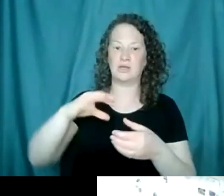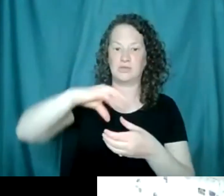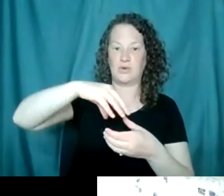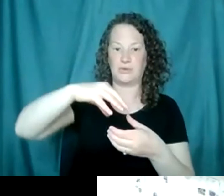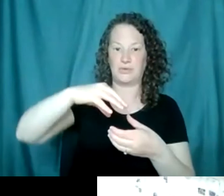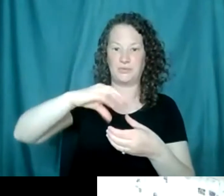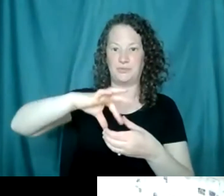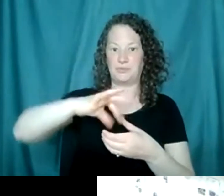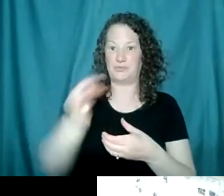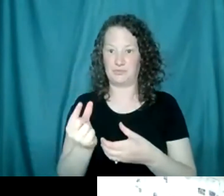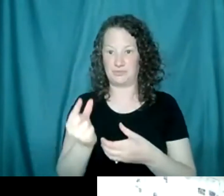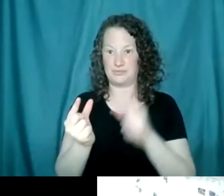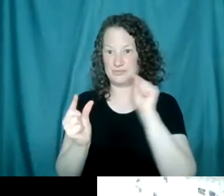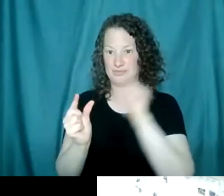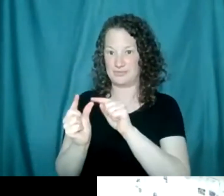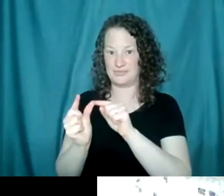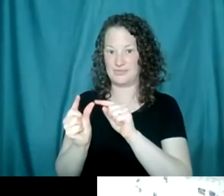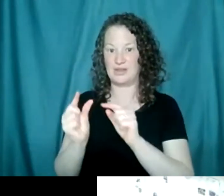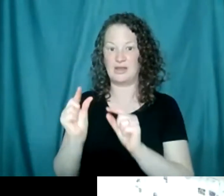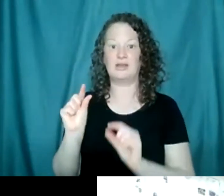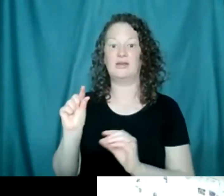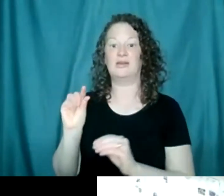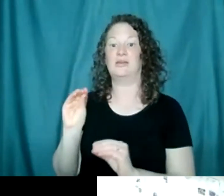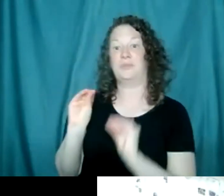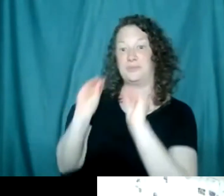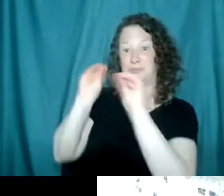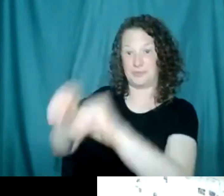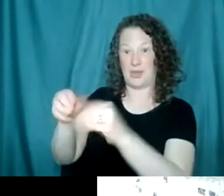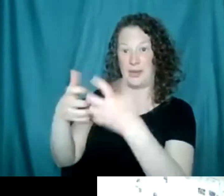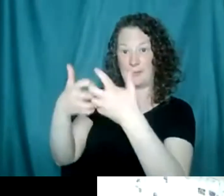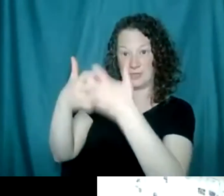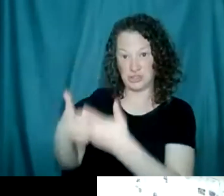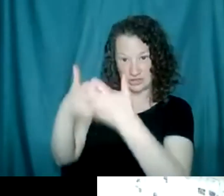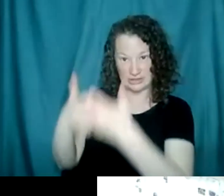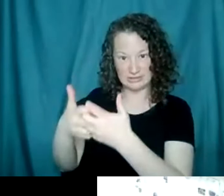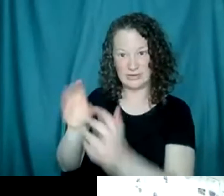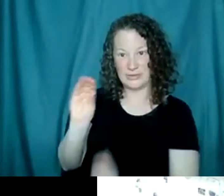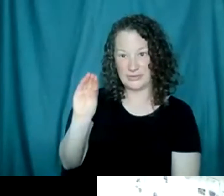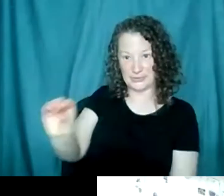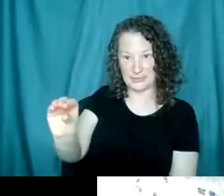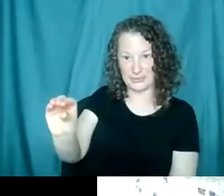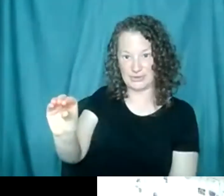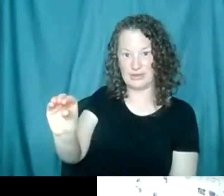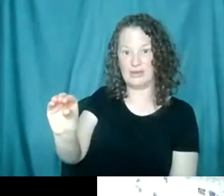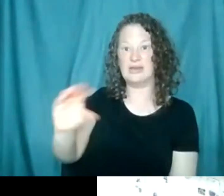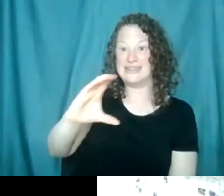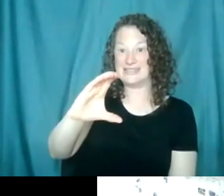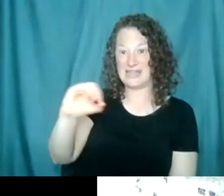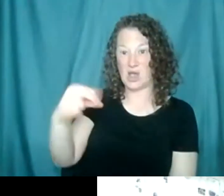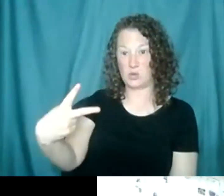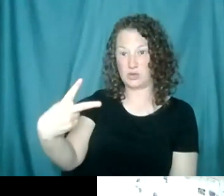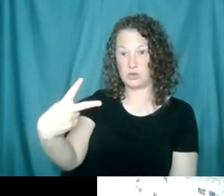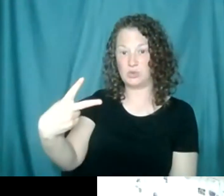the atmosphere and then put it into a gas chromatographer mass spec machine to get that CO2